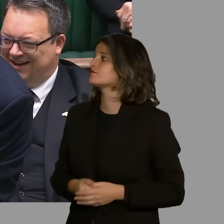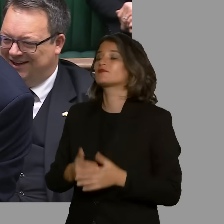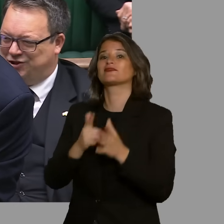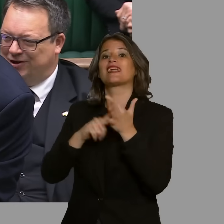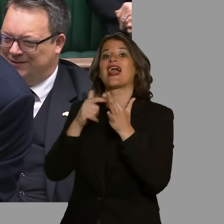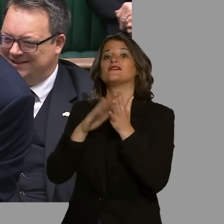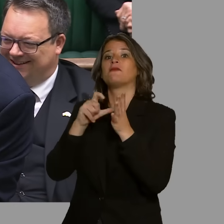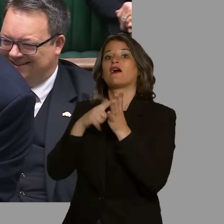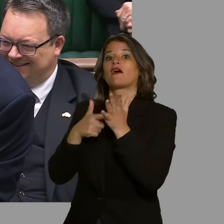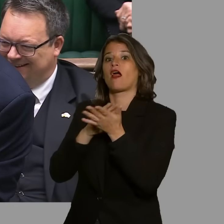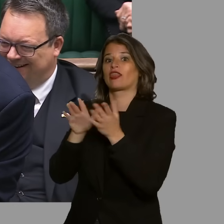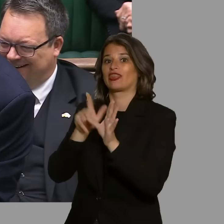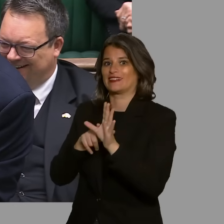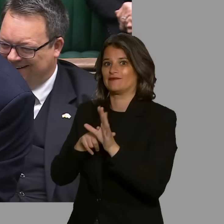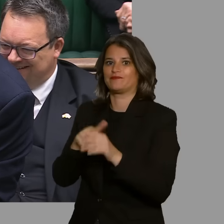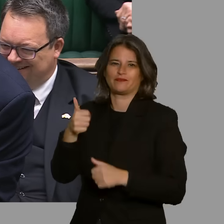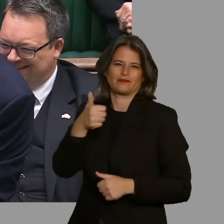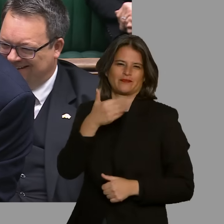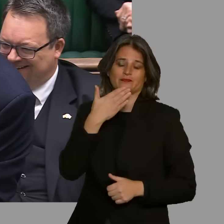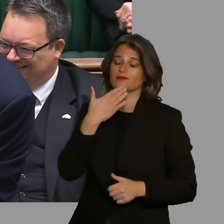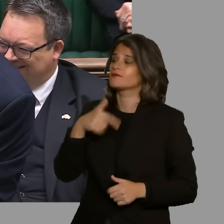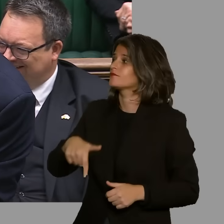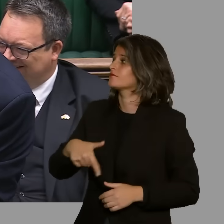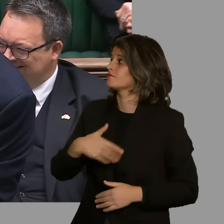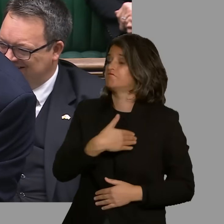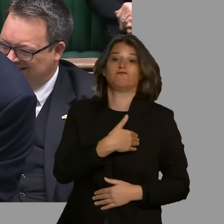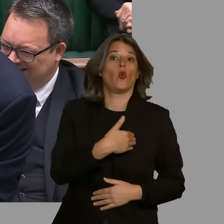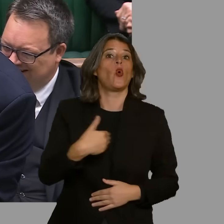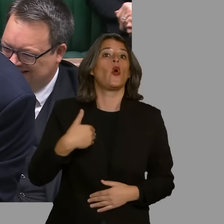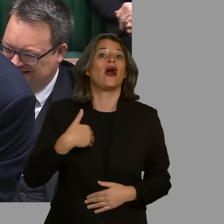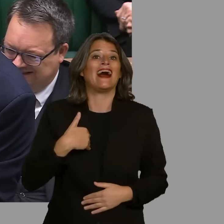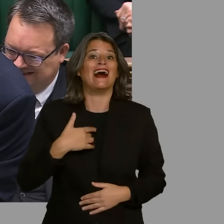on having admitted a terrible mistake.